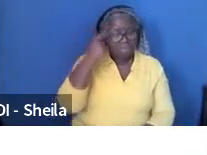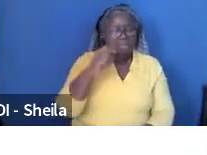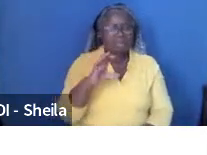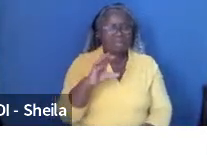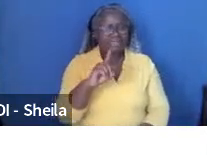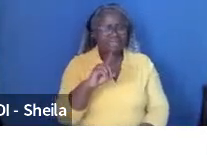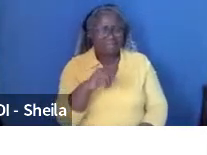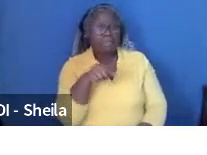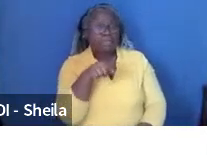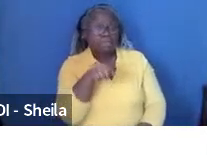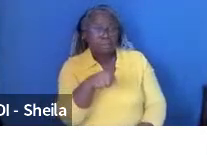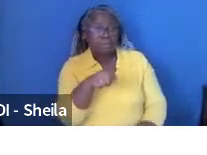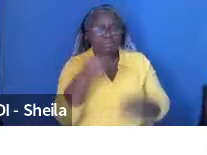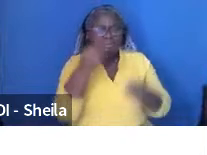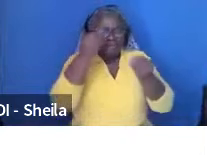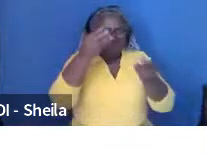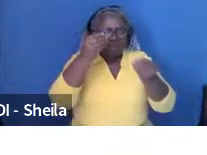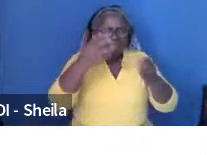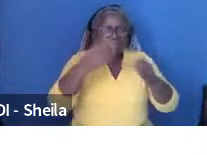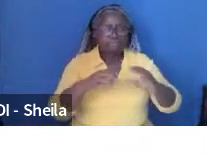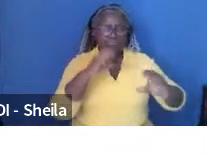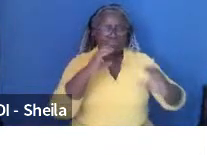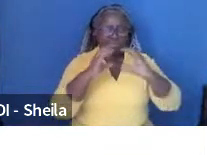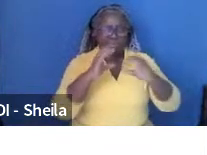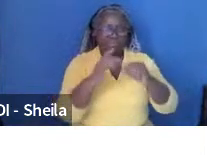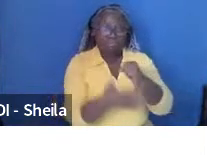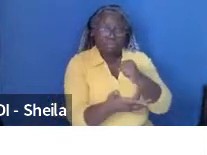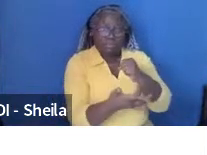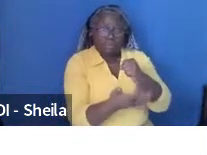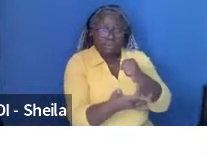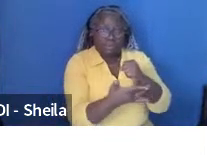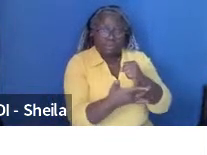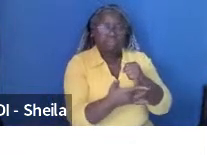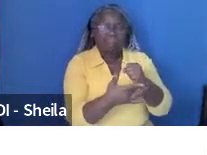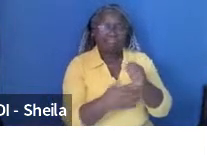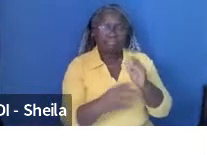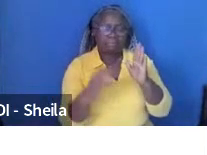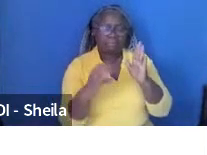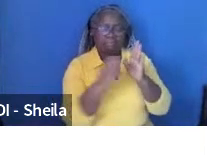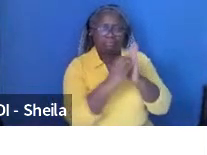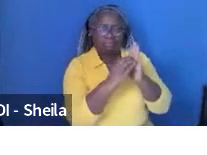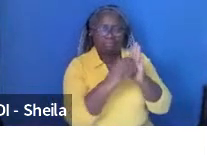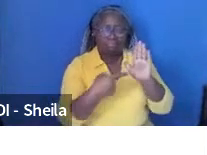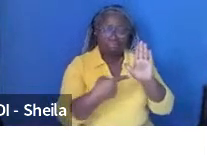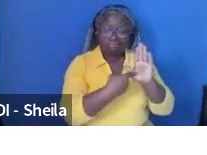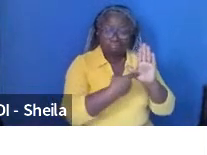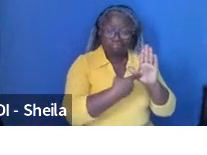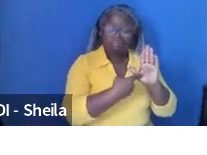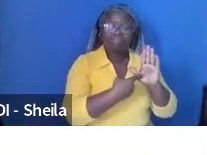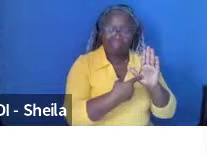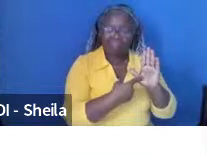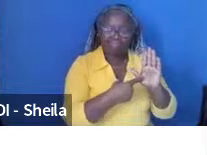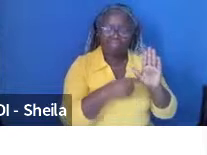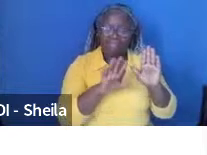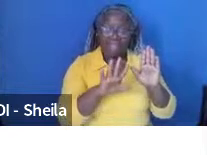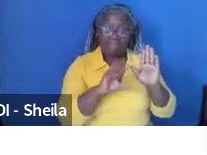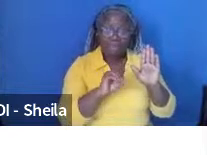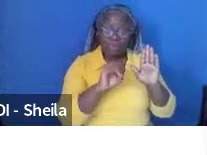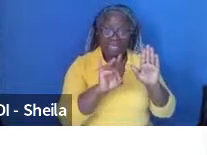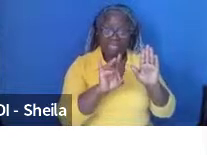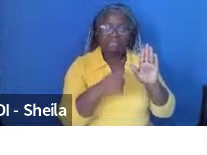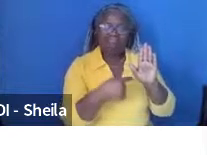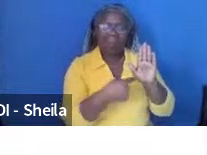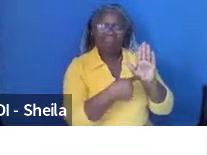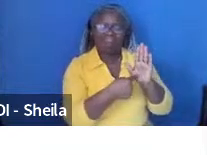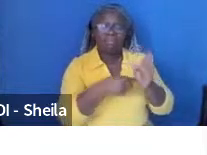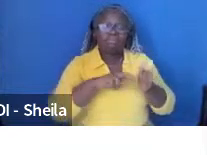Technology. And Section 508 of the Rehabilitation Act requires ICT that is procured, developed,